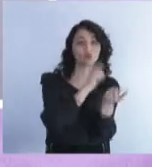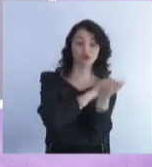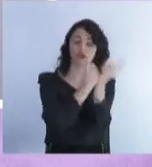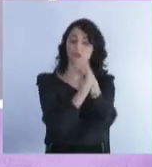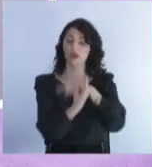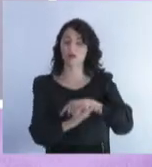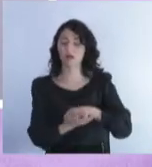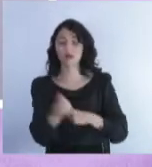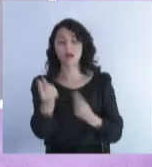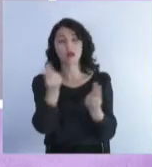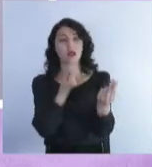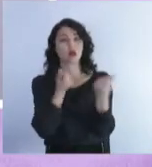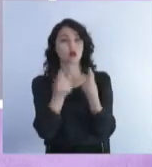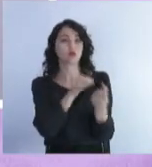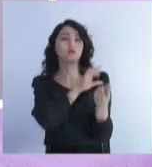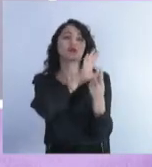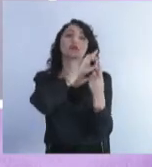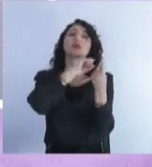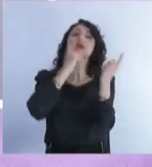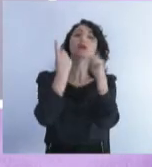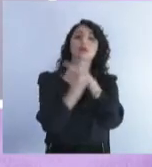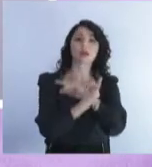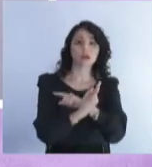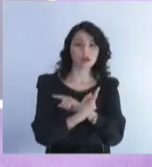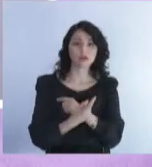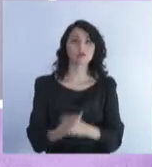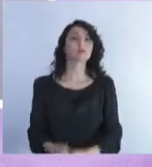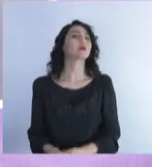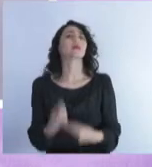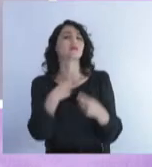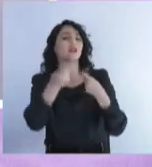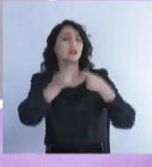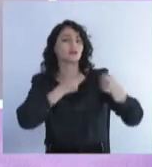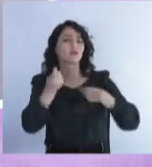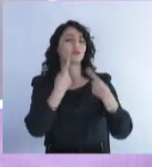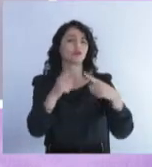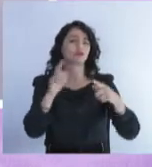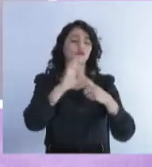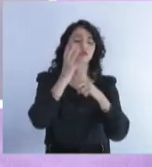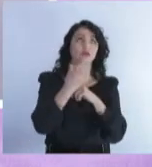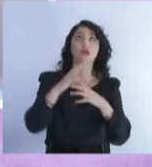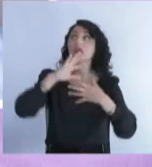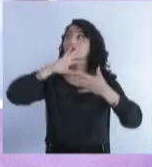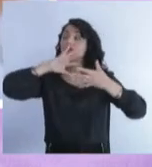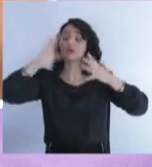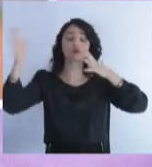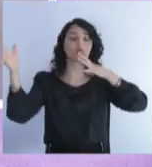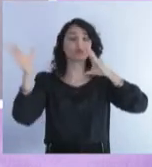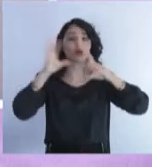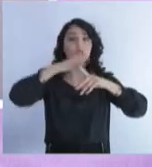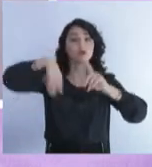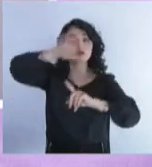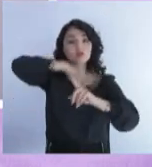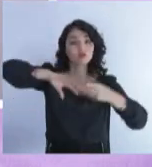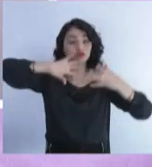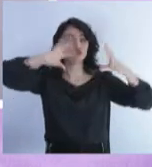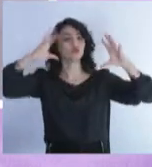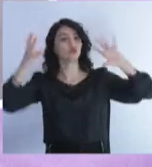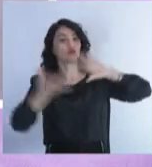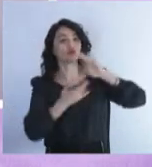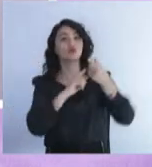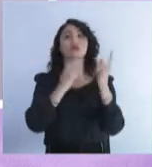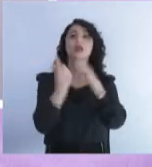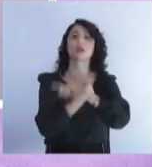How is the economy changing? How is my business changing? How is the environment changing? We need to put all of that together